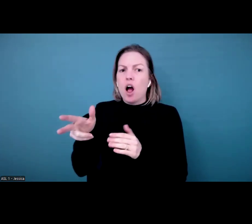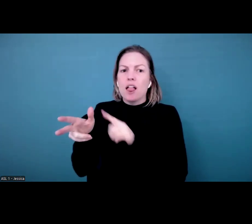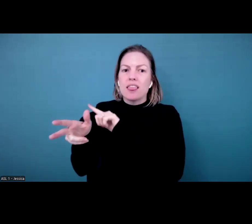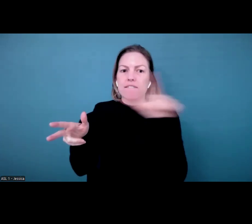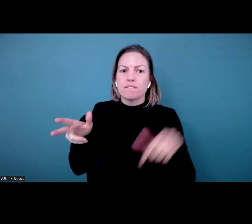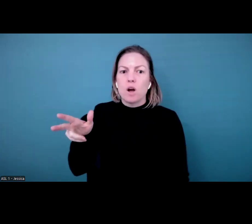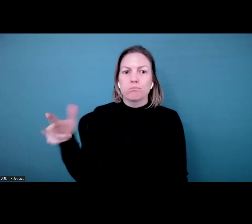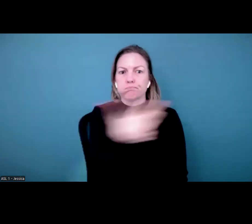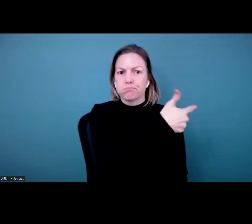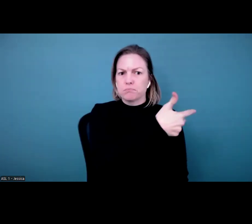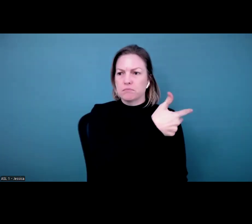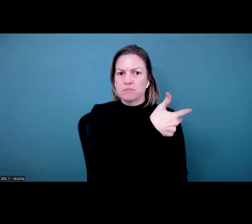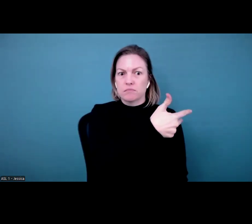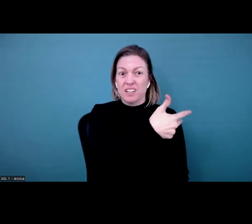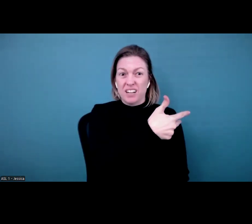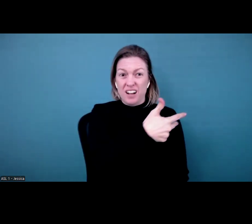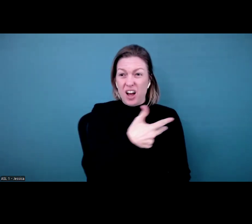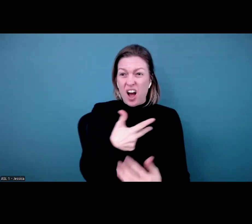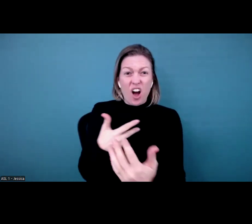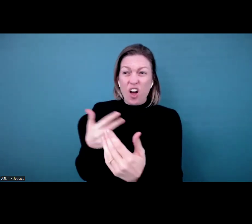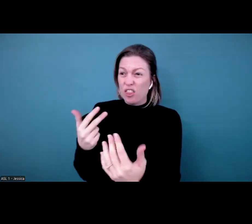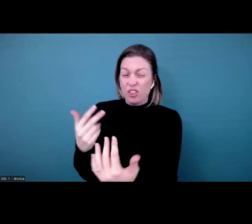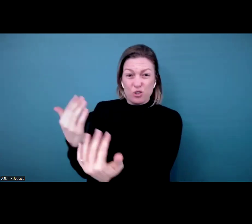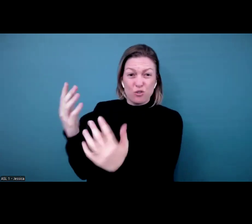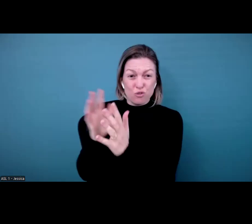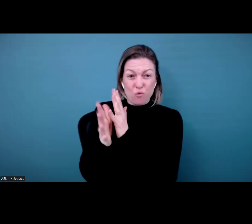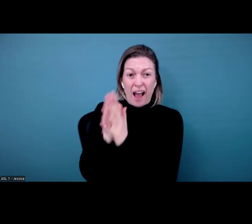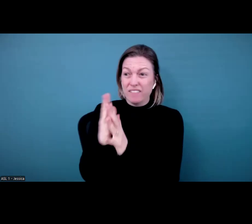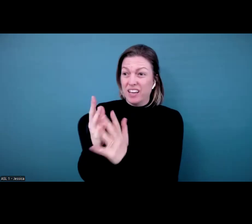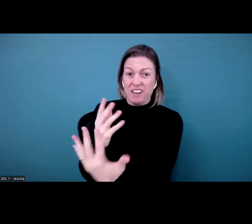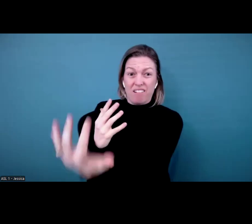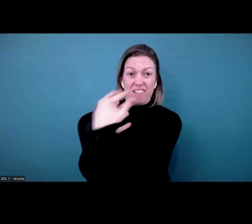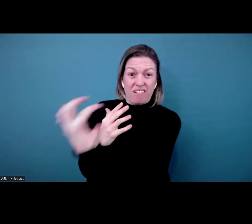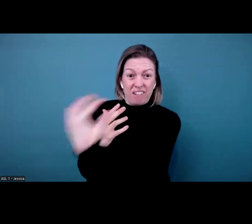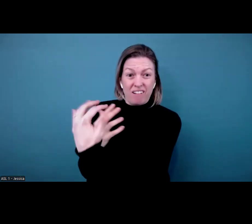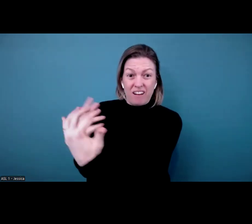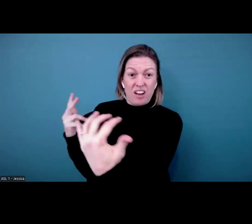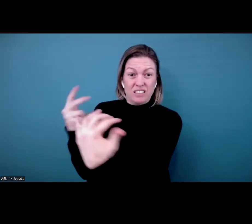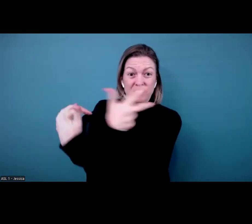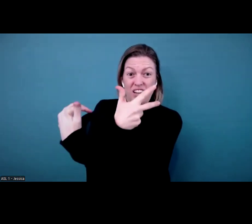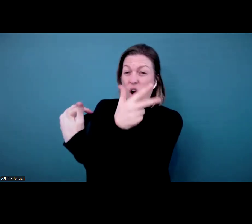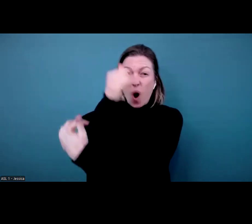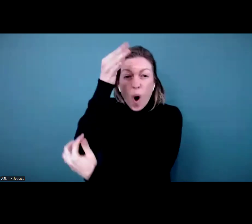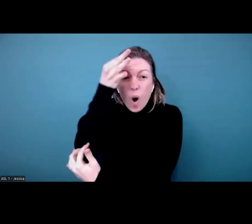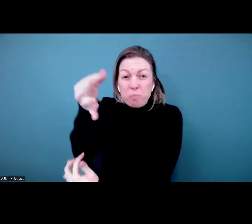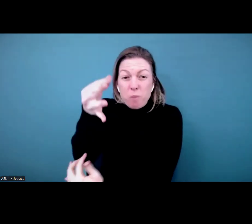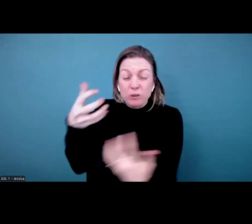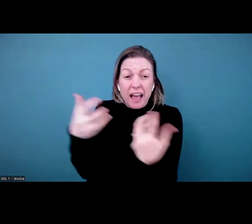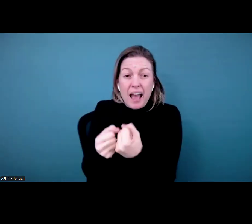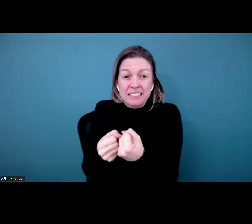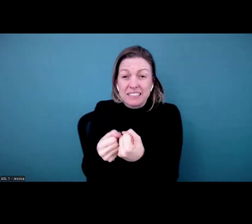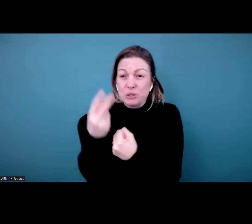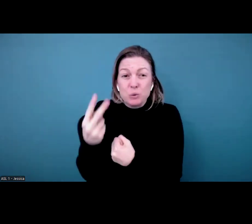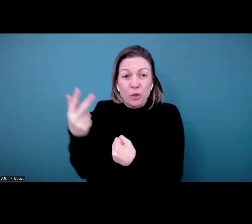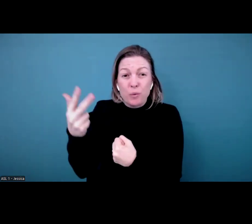turn and cut across oncoming traffic, narrowly missing huge accidents with 2 or 3 cars. And